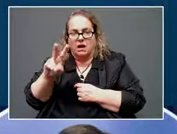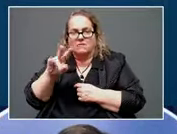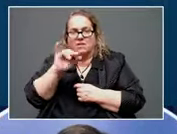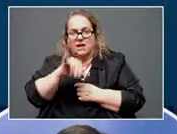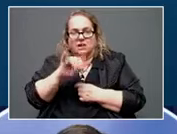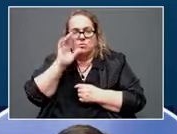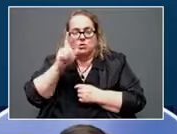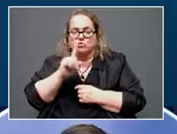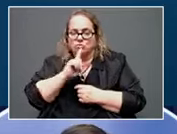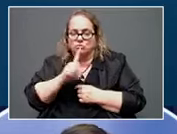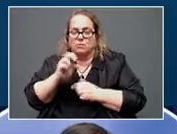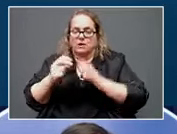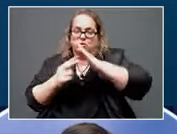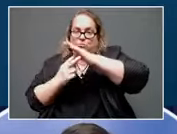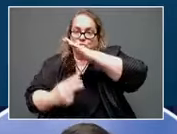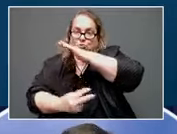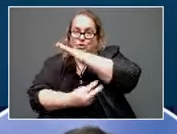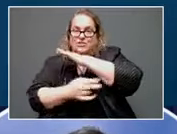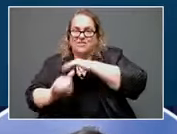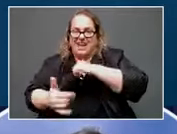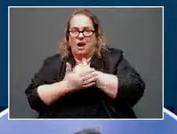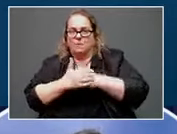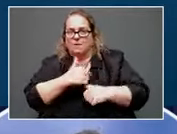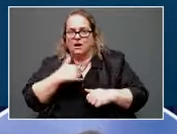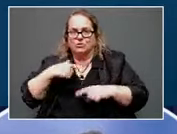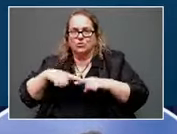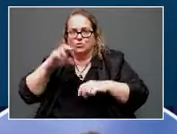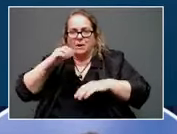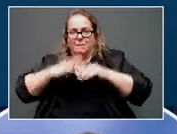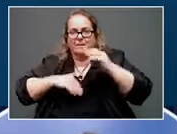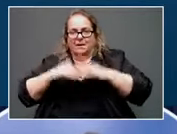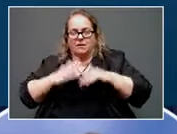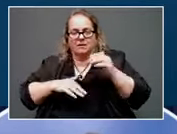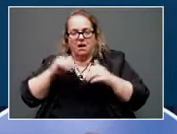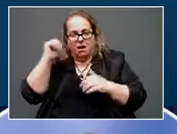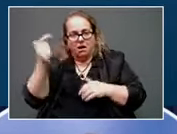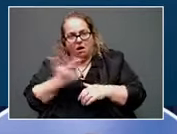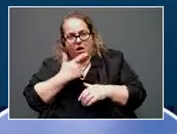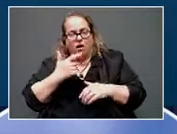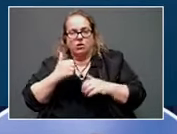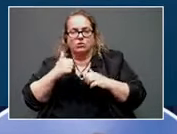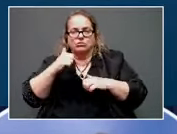bridge that helps us to rebuild every structure and every life.